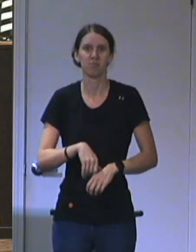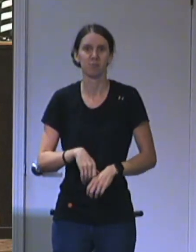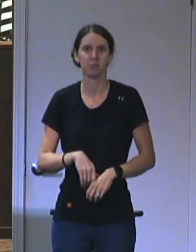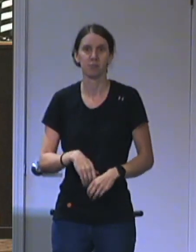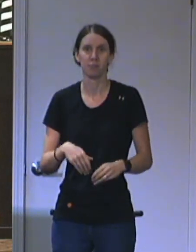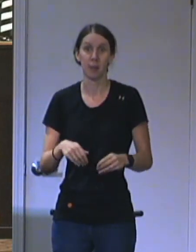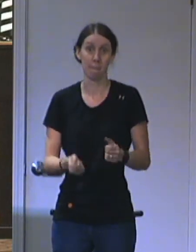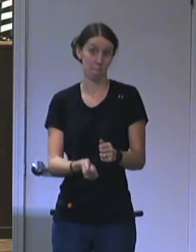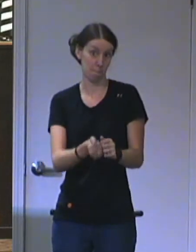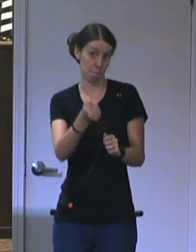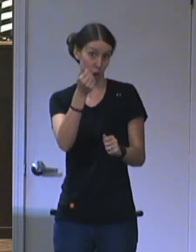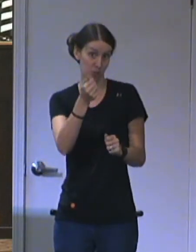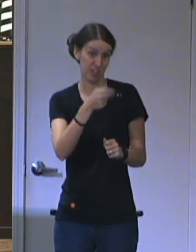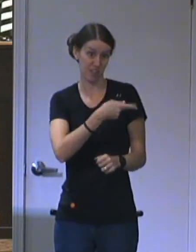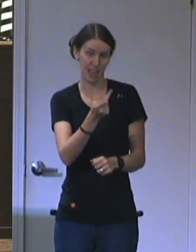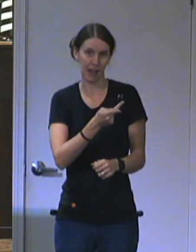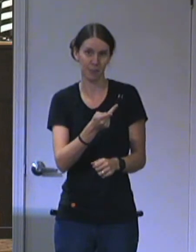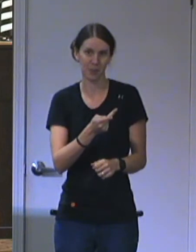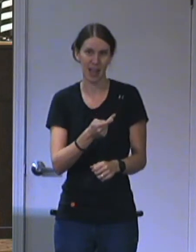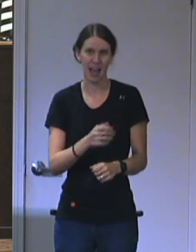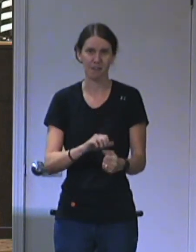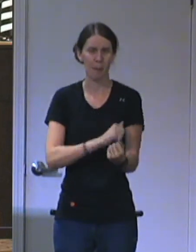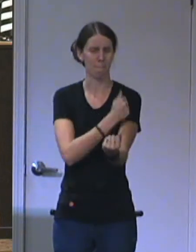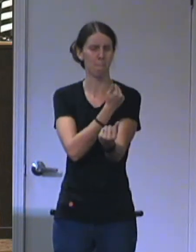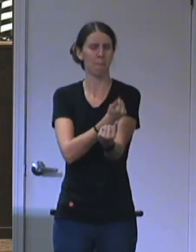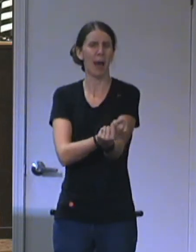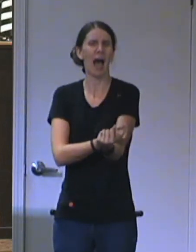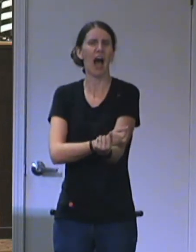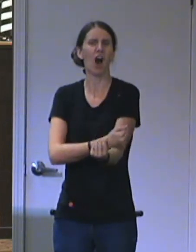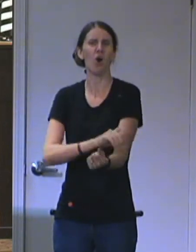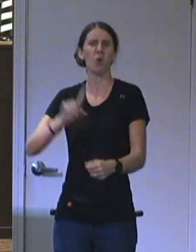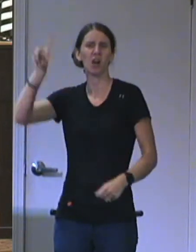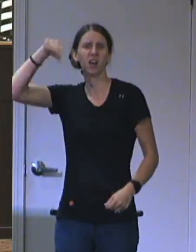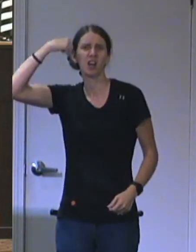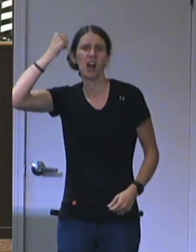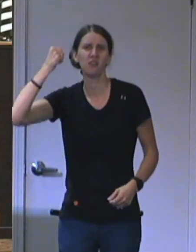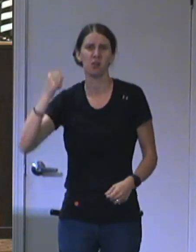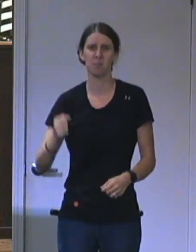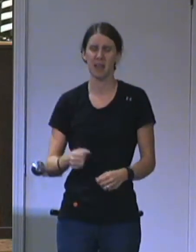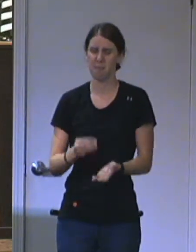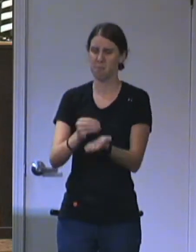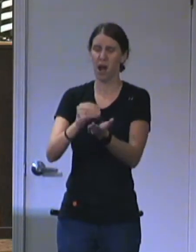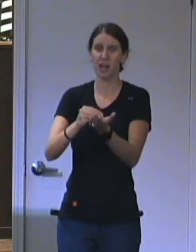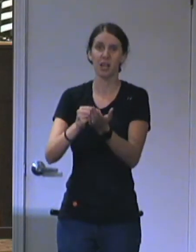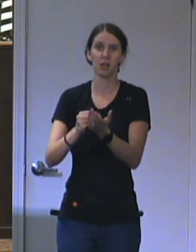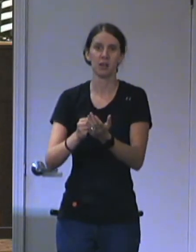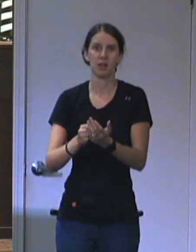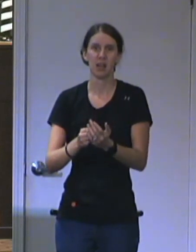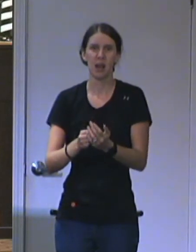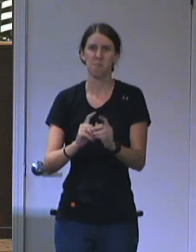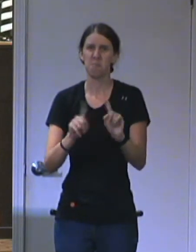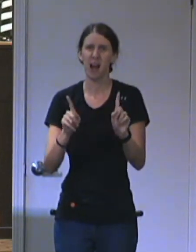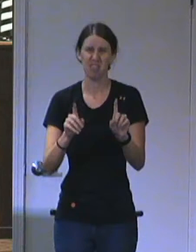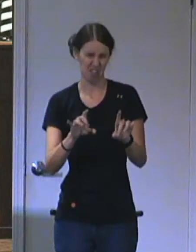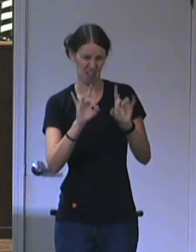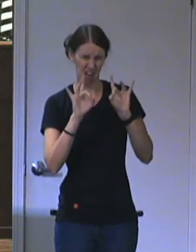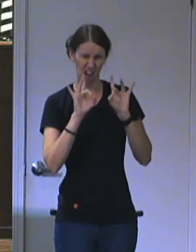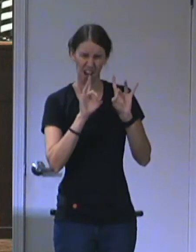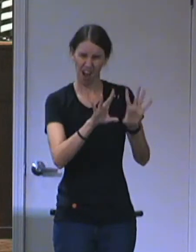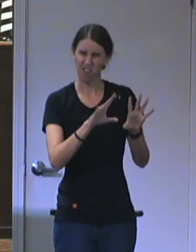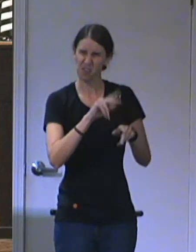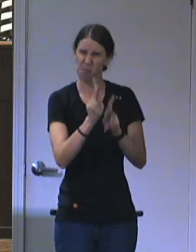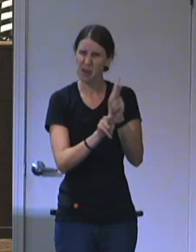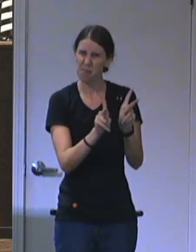Many of them have prestige, have power, have money, have all kinds of things, and yet they are despicable people. They're like